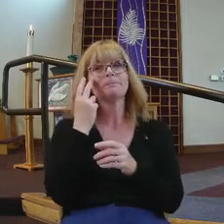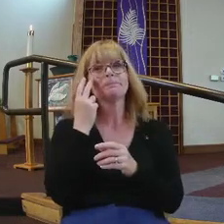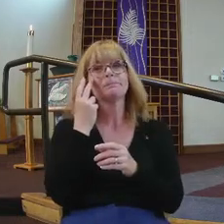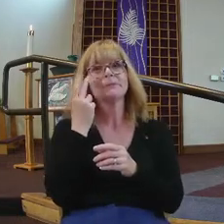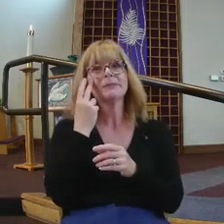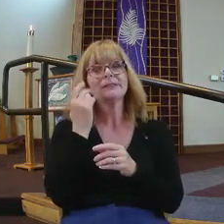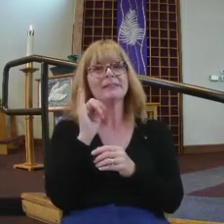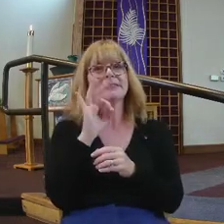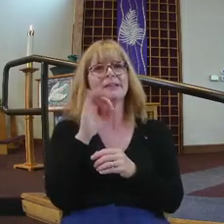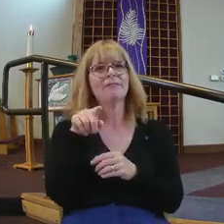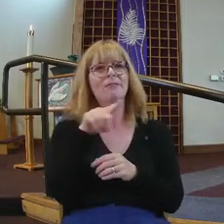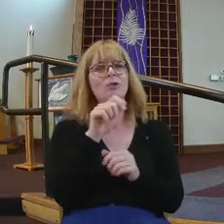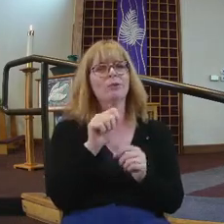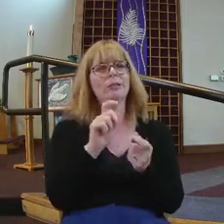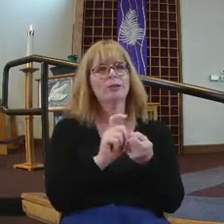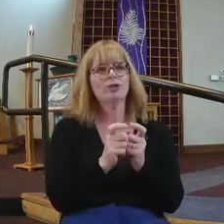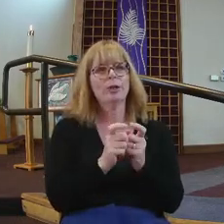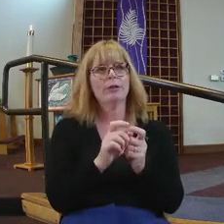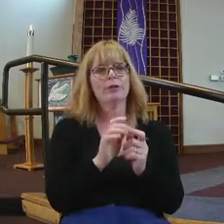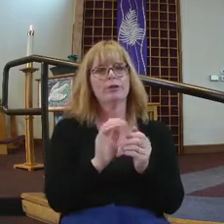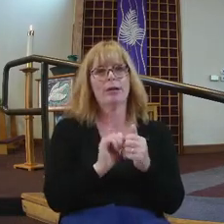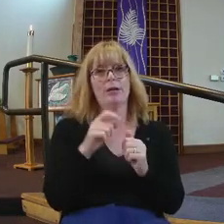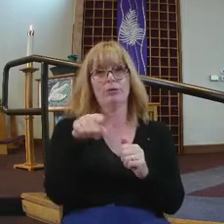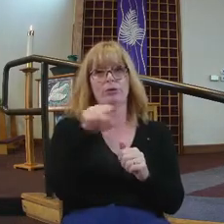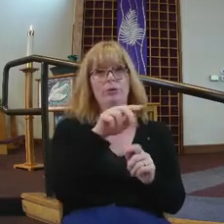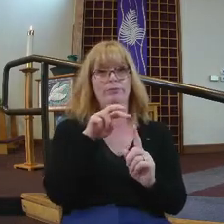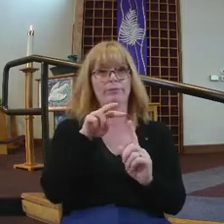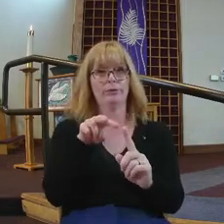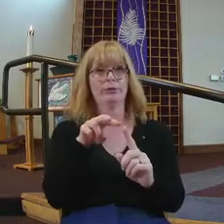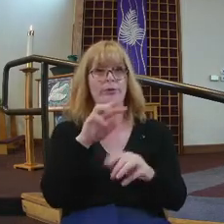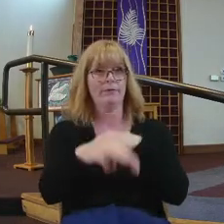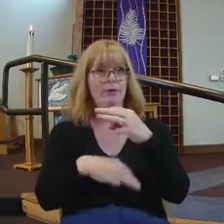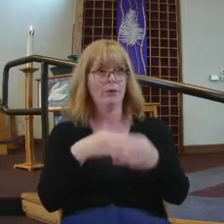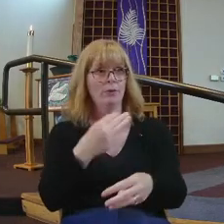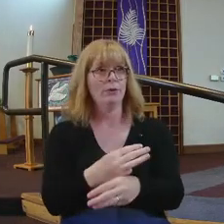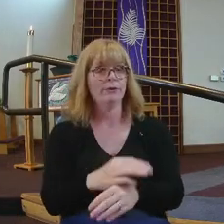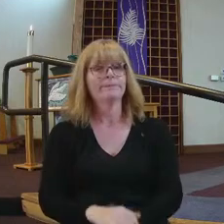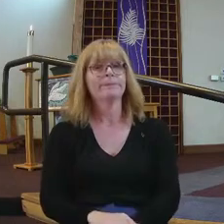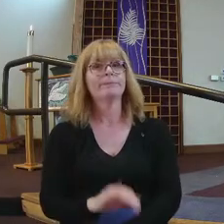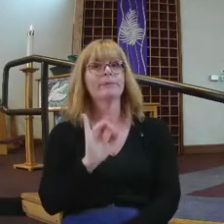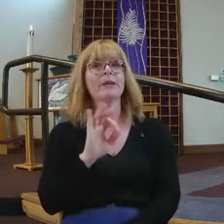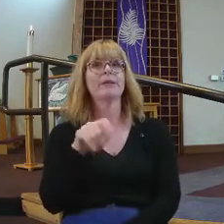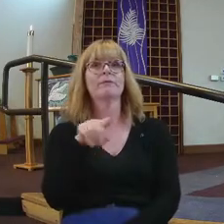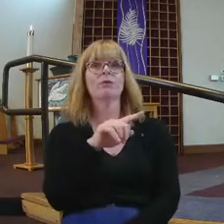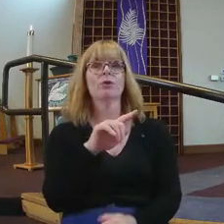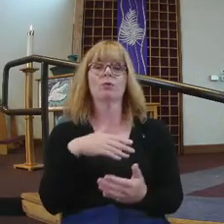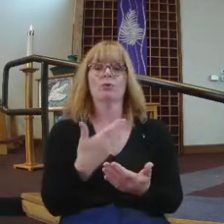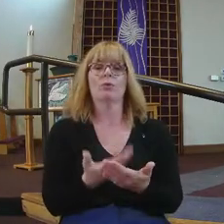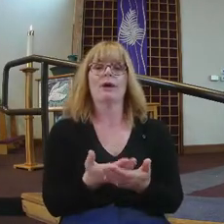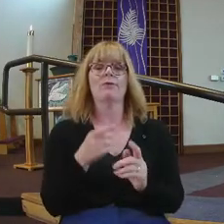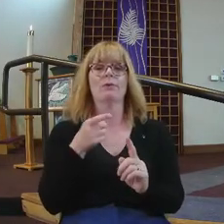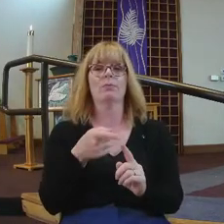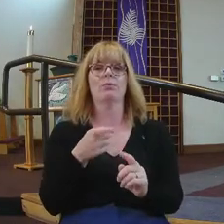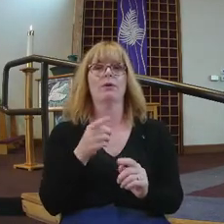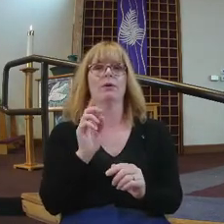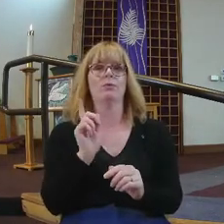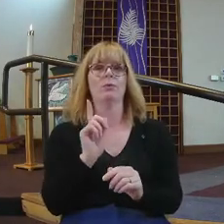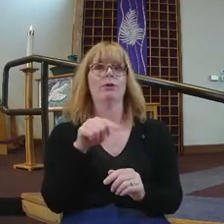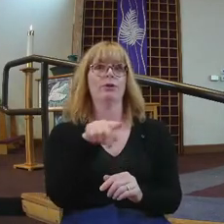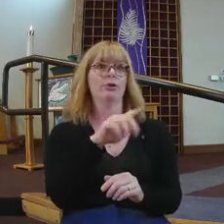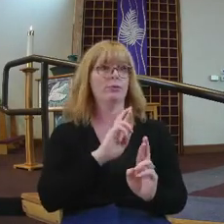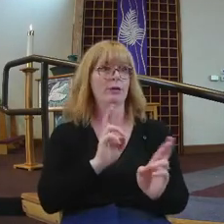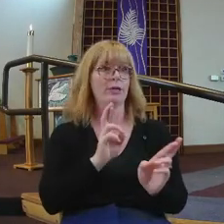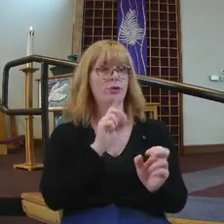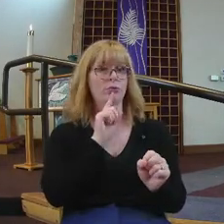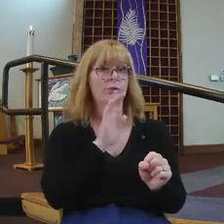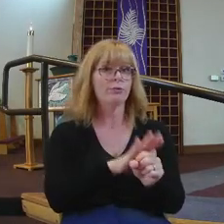might begin to change the way you look at this world. If you're a point in your journey to the day where you are ready to affirm or reaffirm your